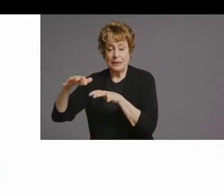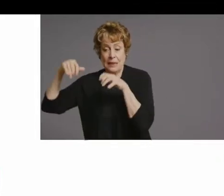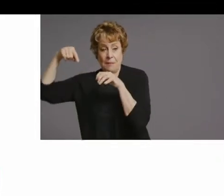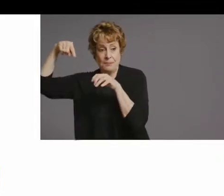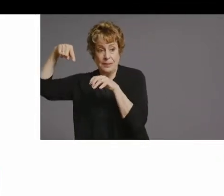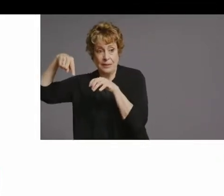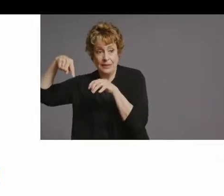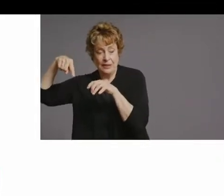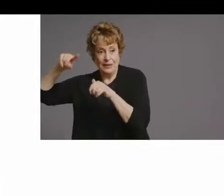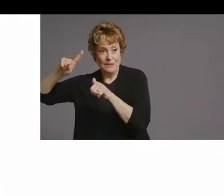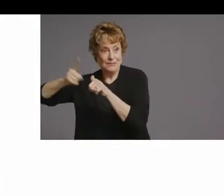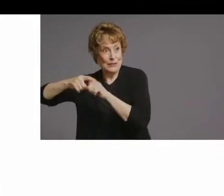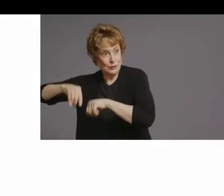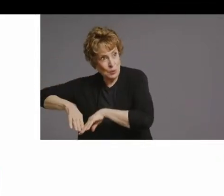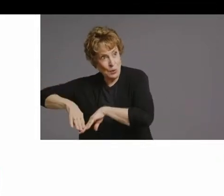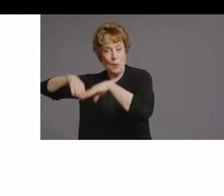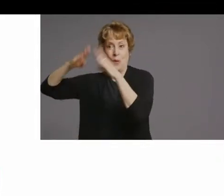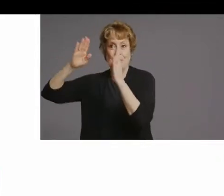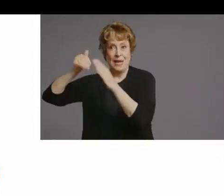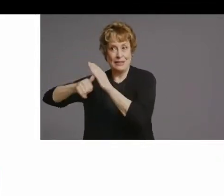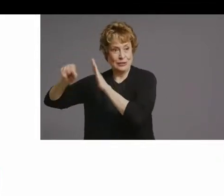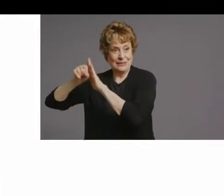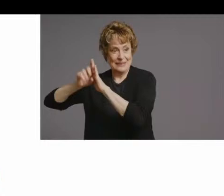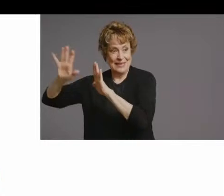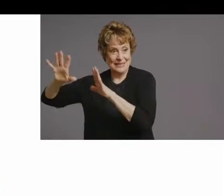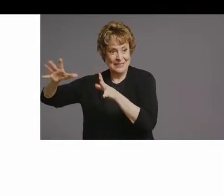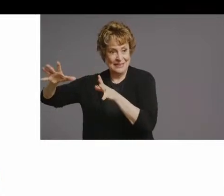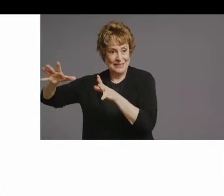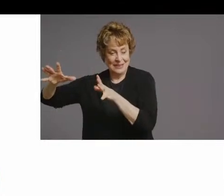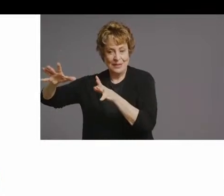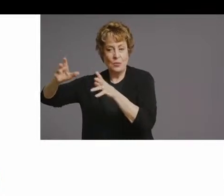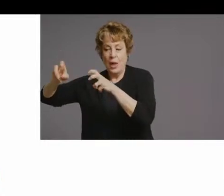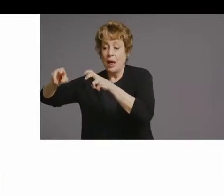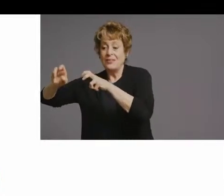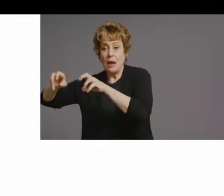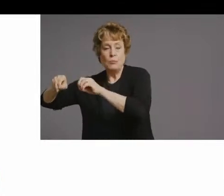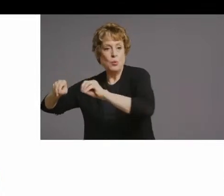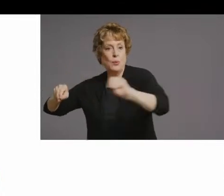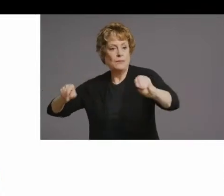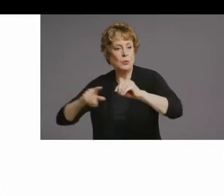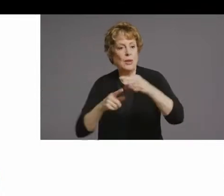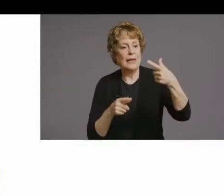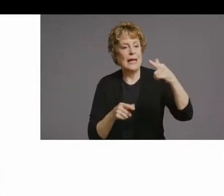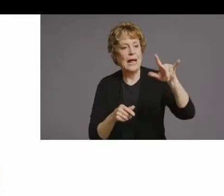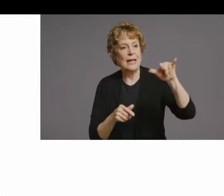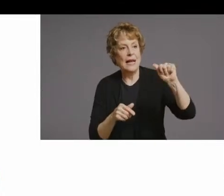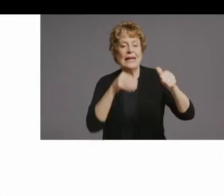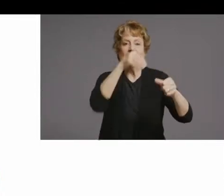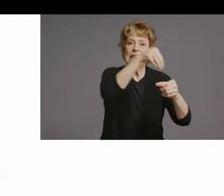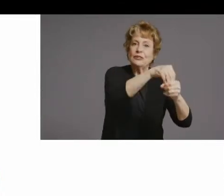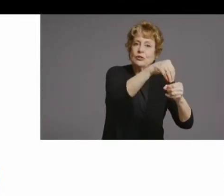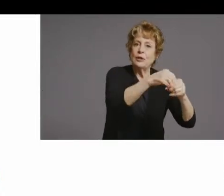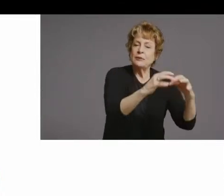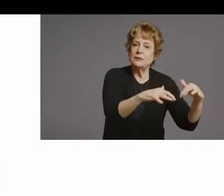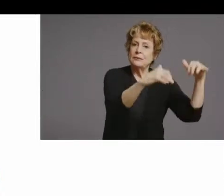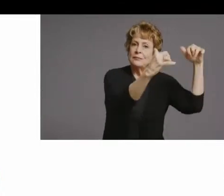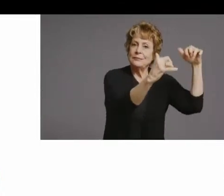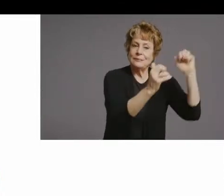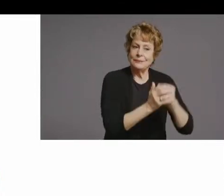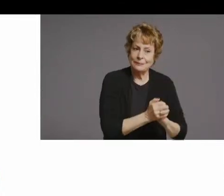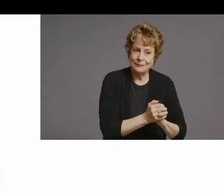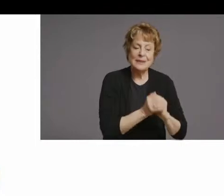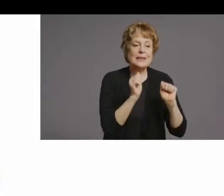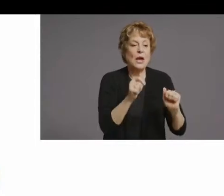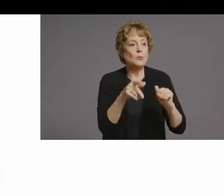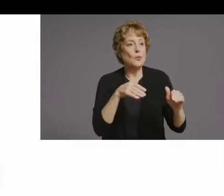site, to Gila River Arena, which will be another walk-in indoor vaccination site. So